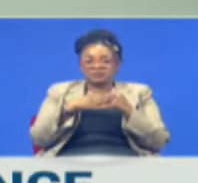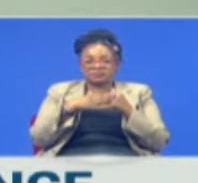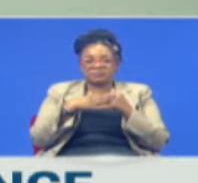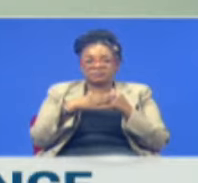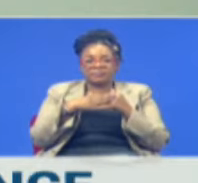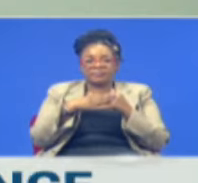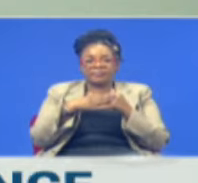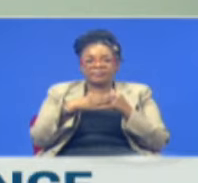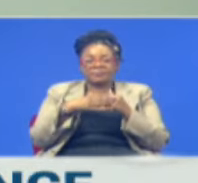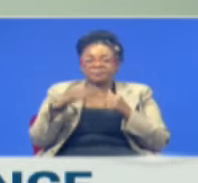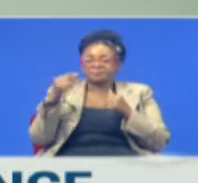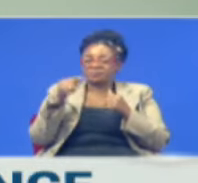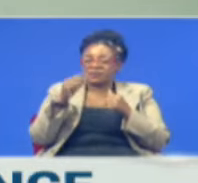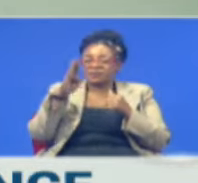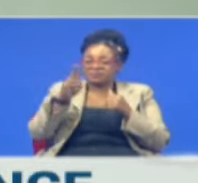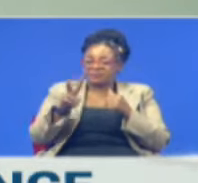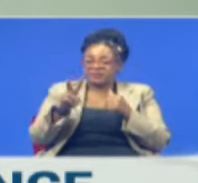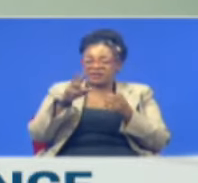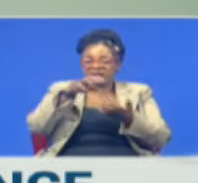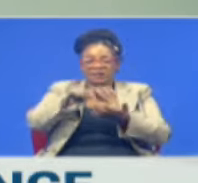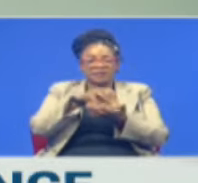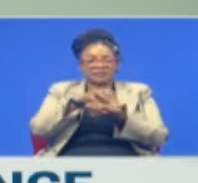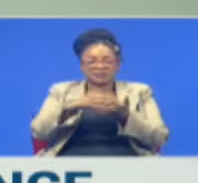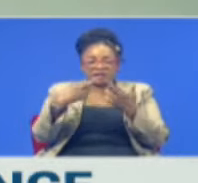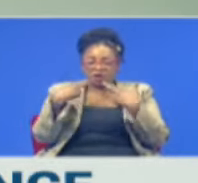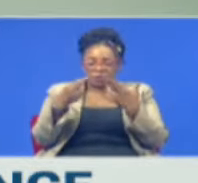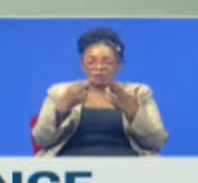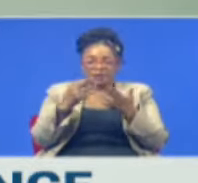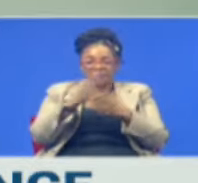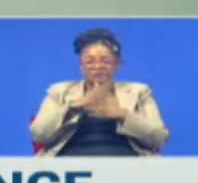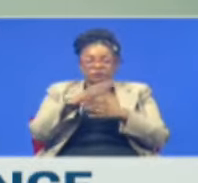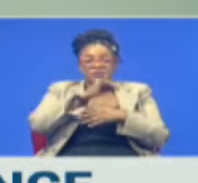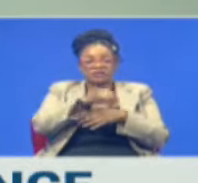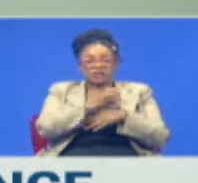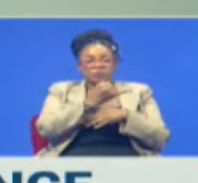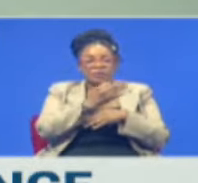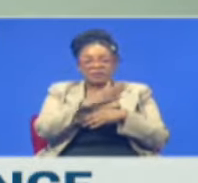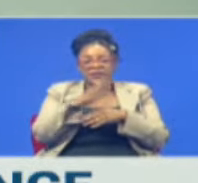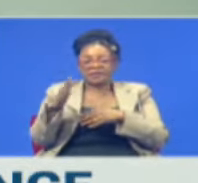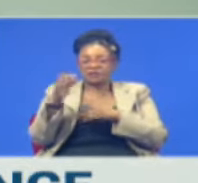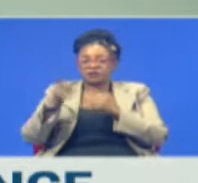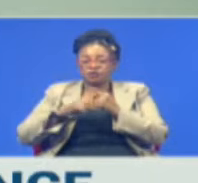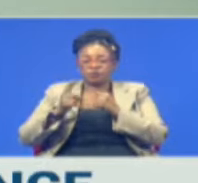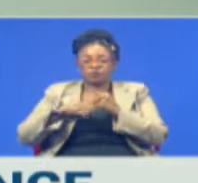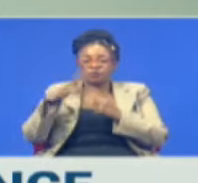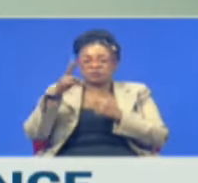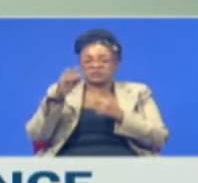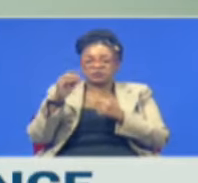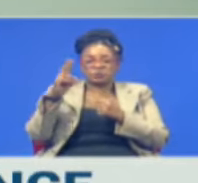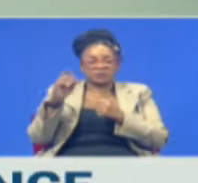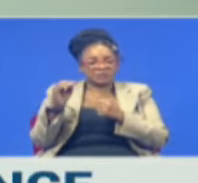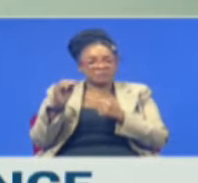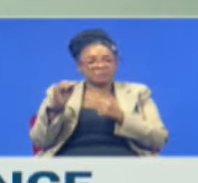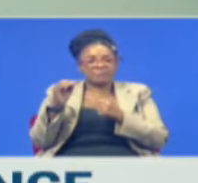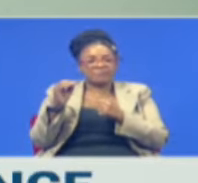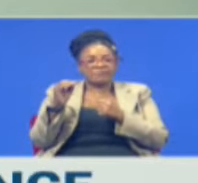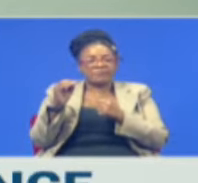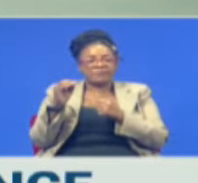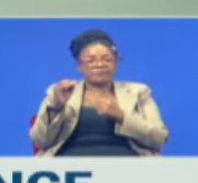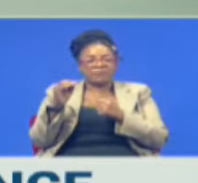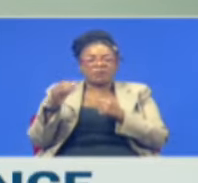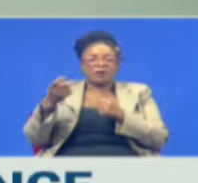GBV cases recorded between January and June 2020 had